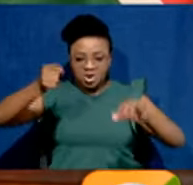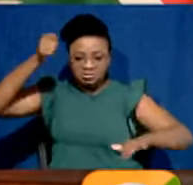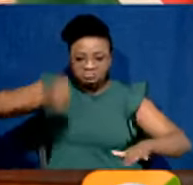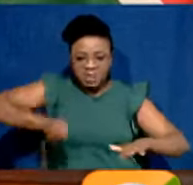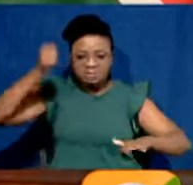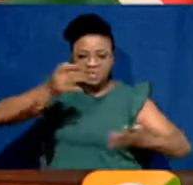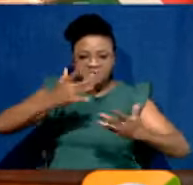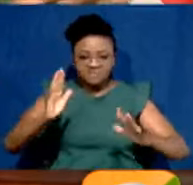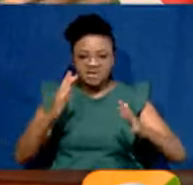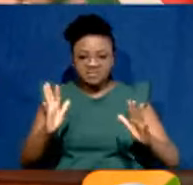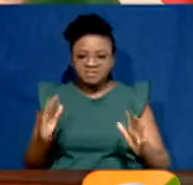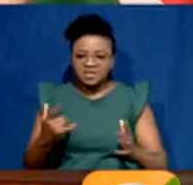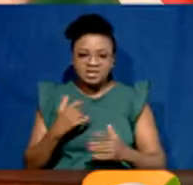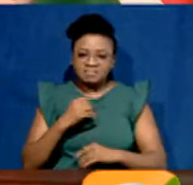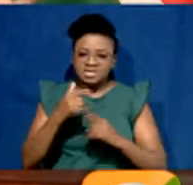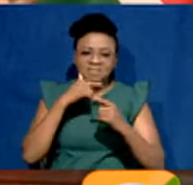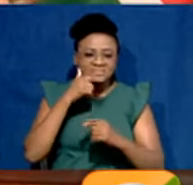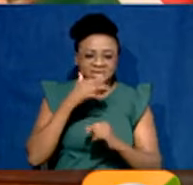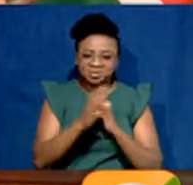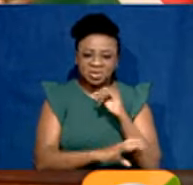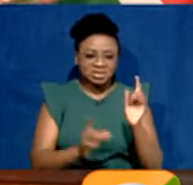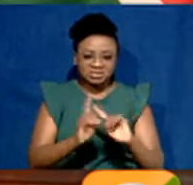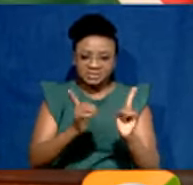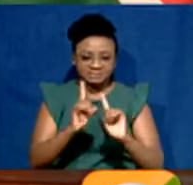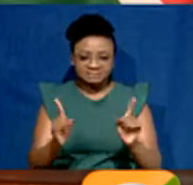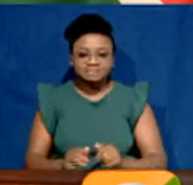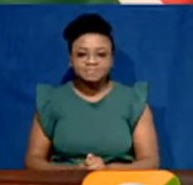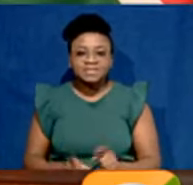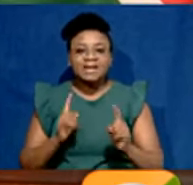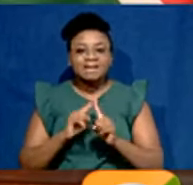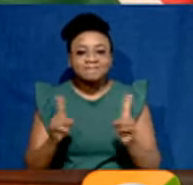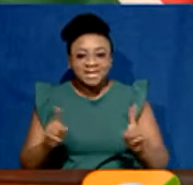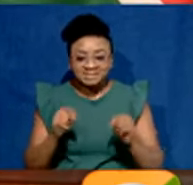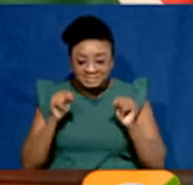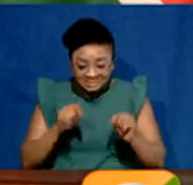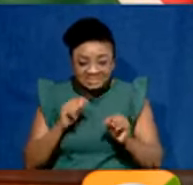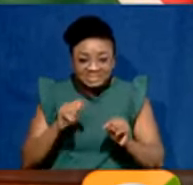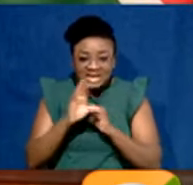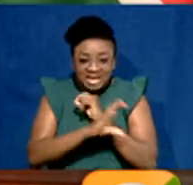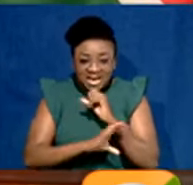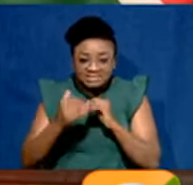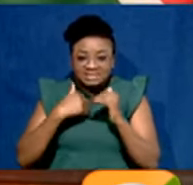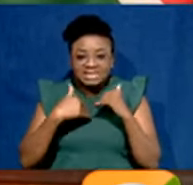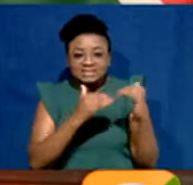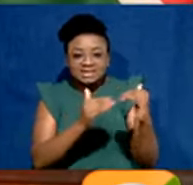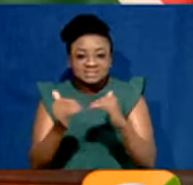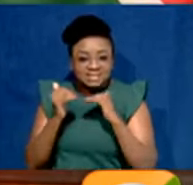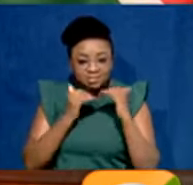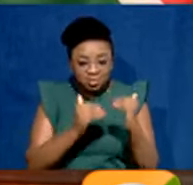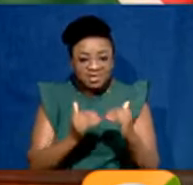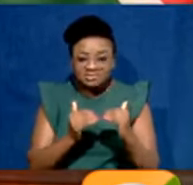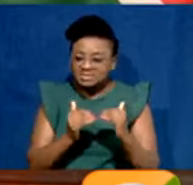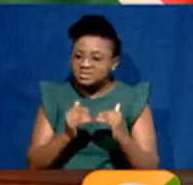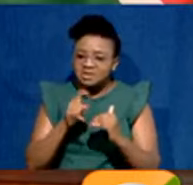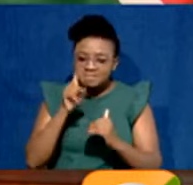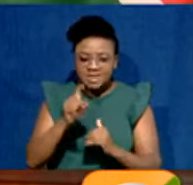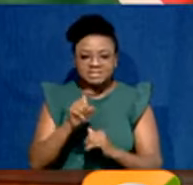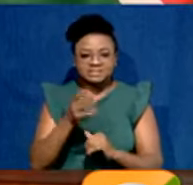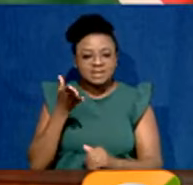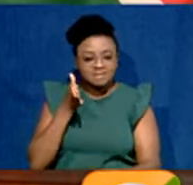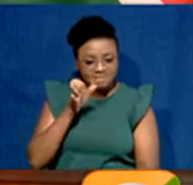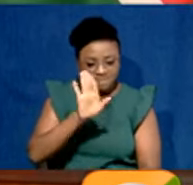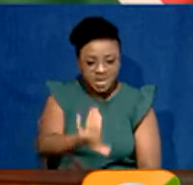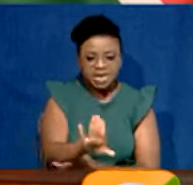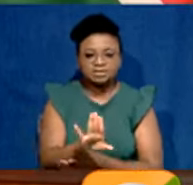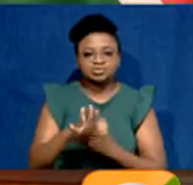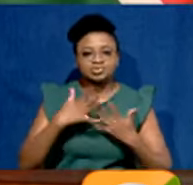what happened in other countries. I don't want to mention countries. Yeah, this only happens in countries that are not democratic. But I'm telling them, I